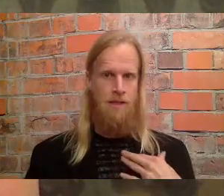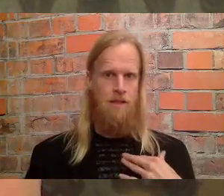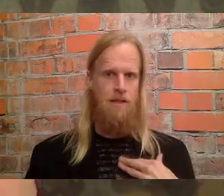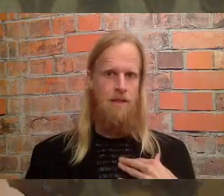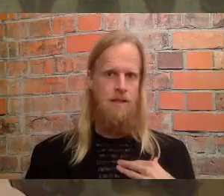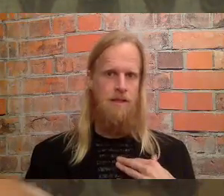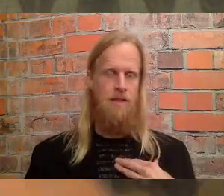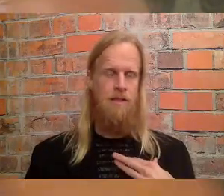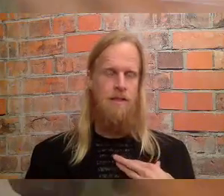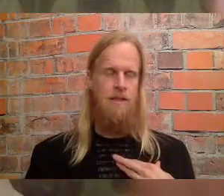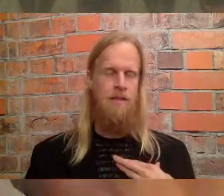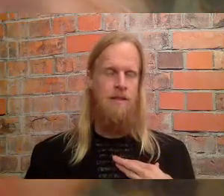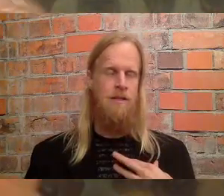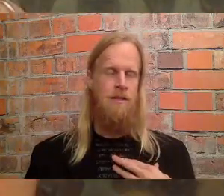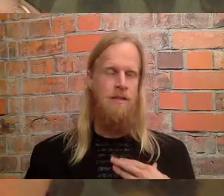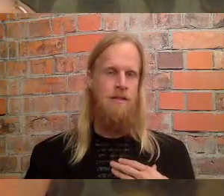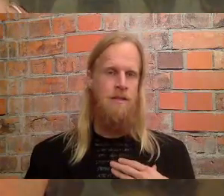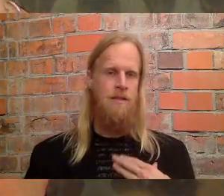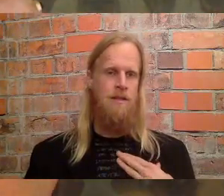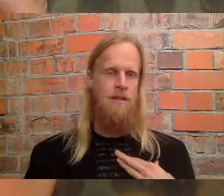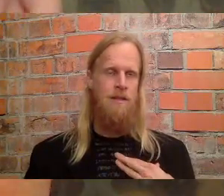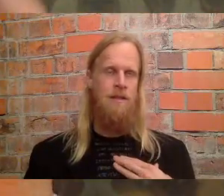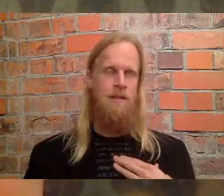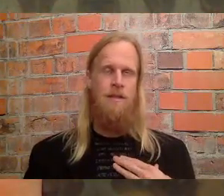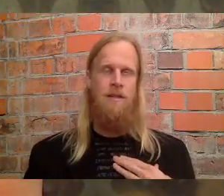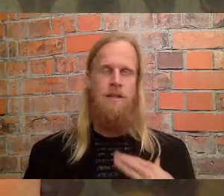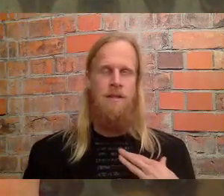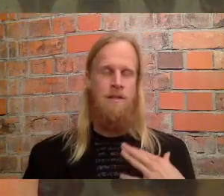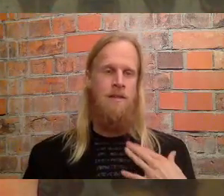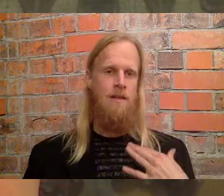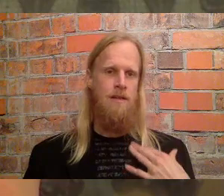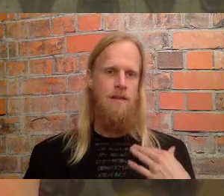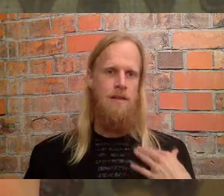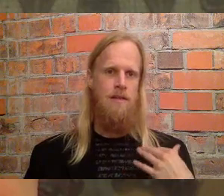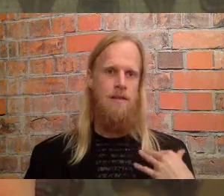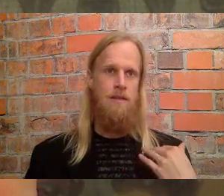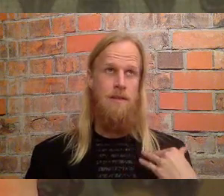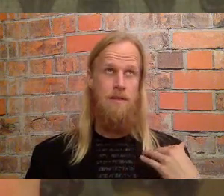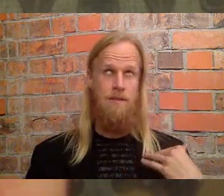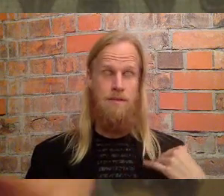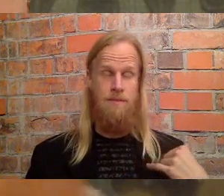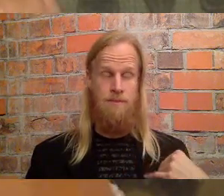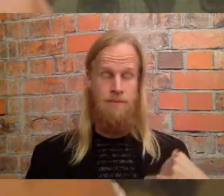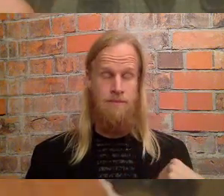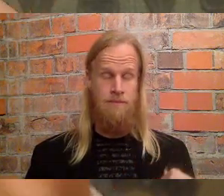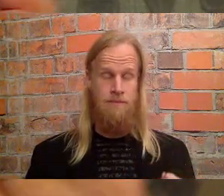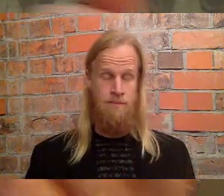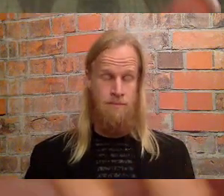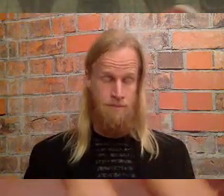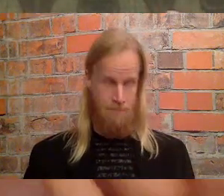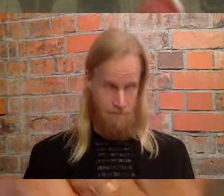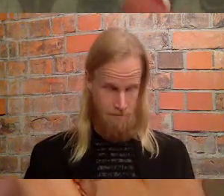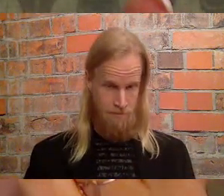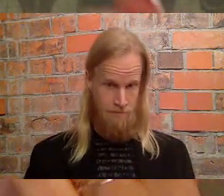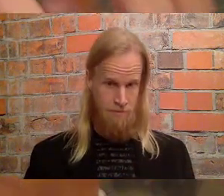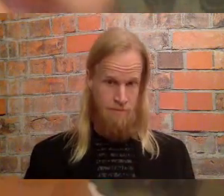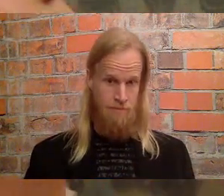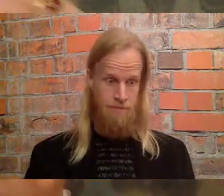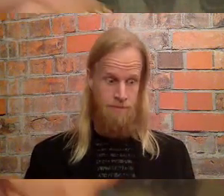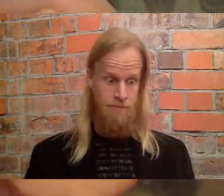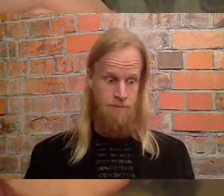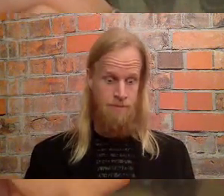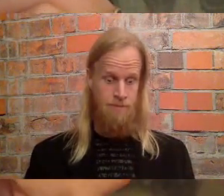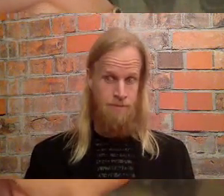shower, it could be the bathtub, it could be the ocean. I get information when